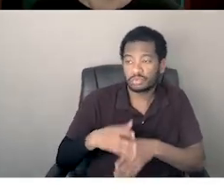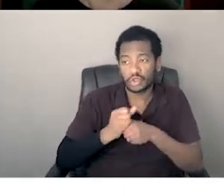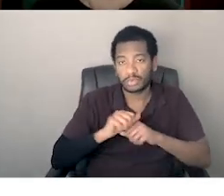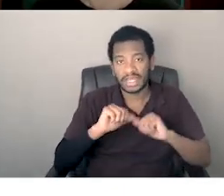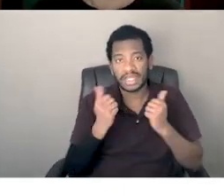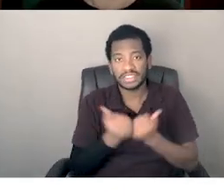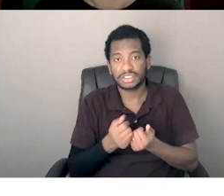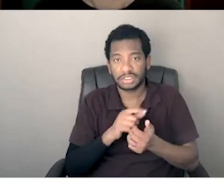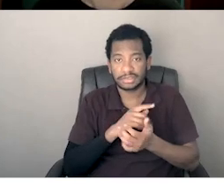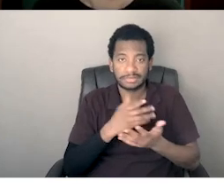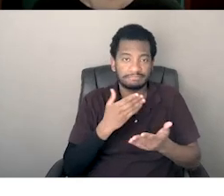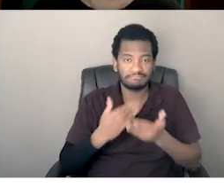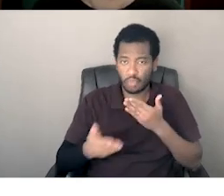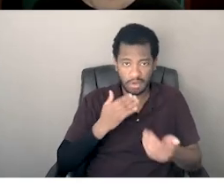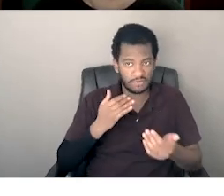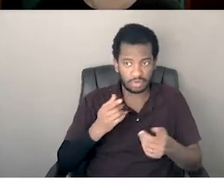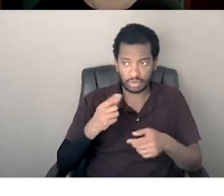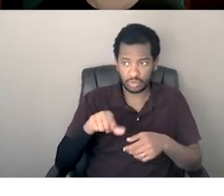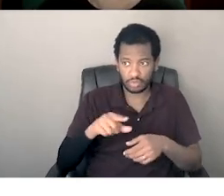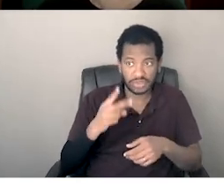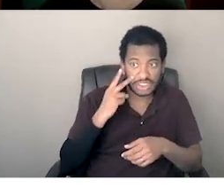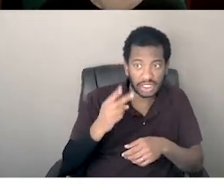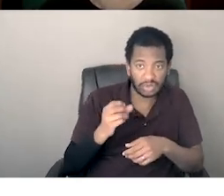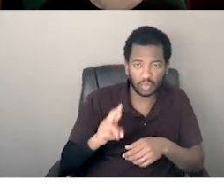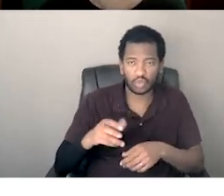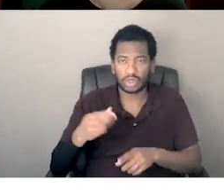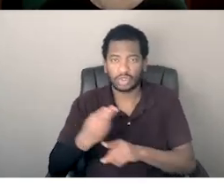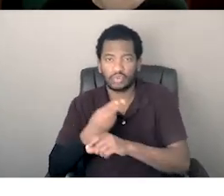you've used yourselves or seen used by others?